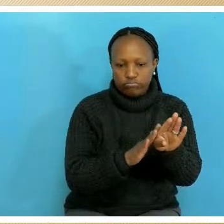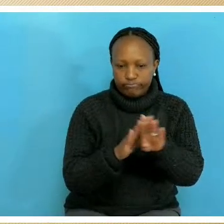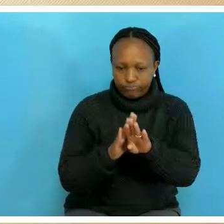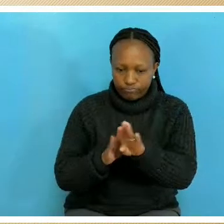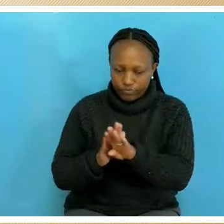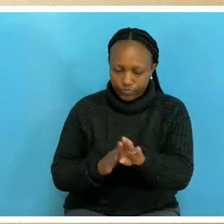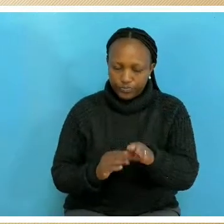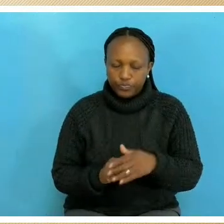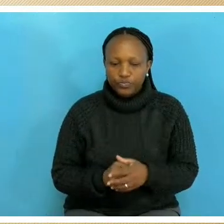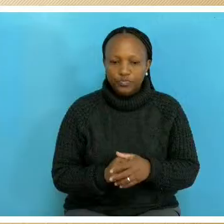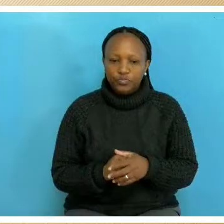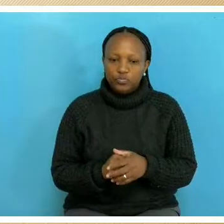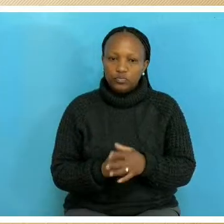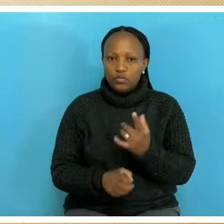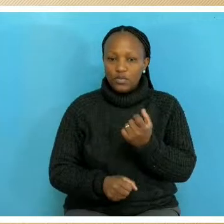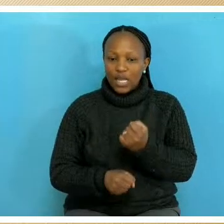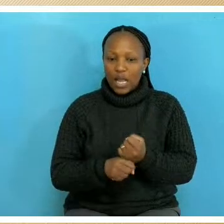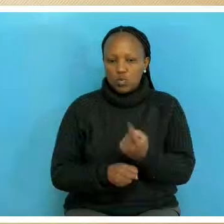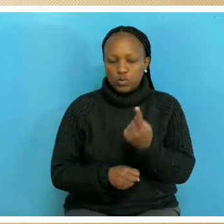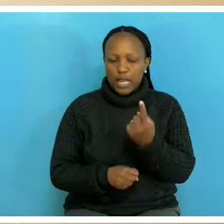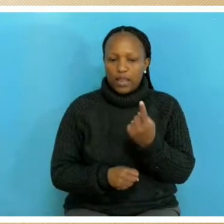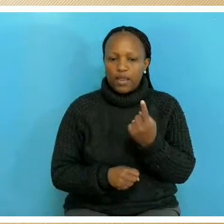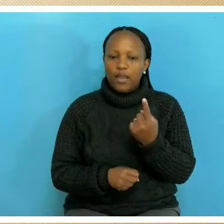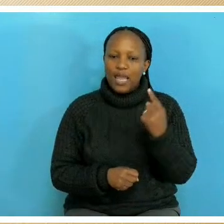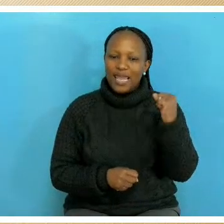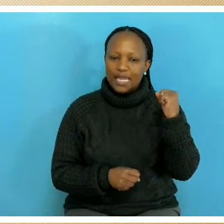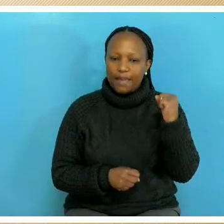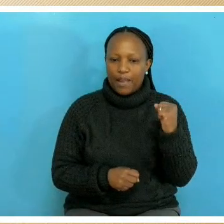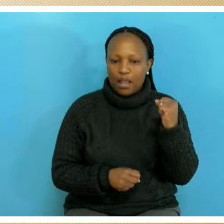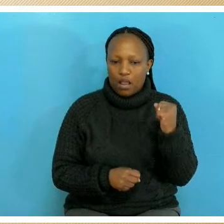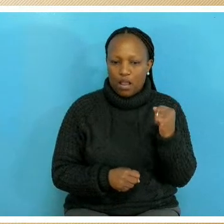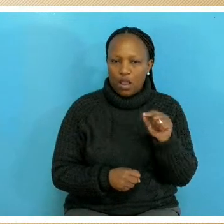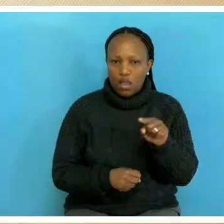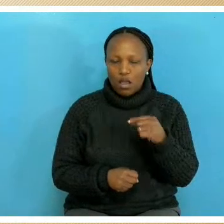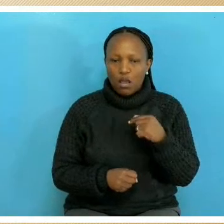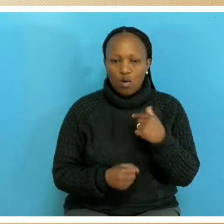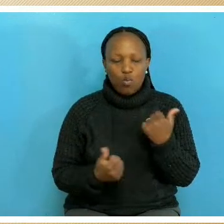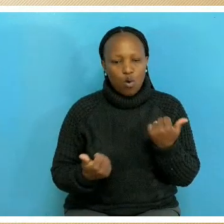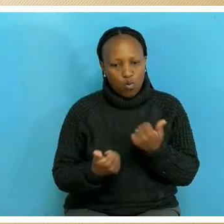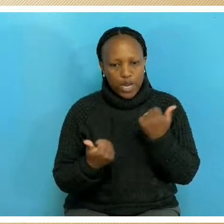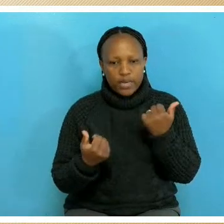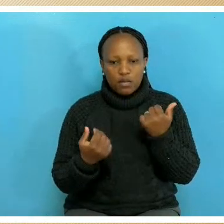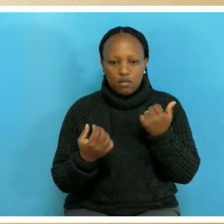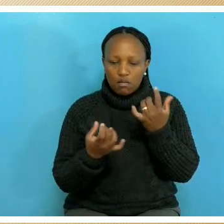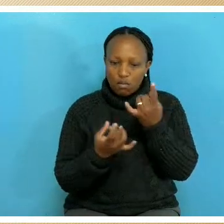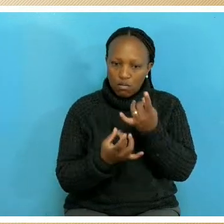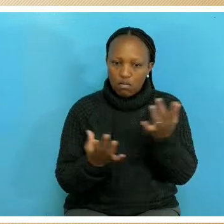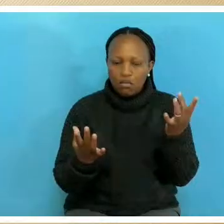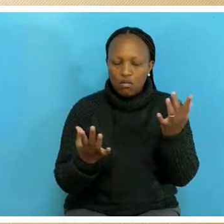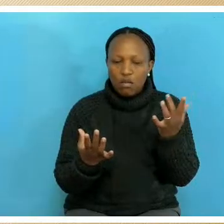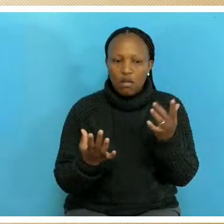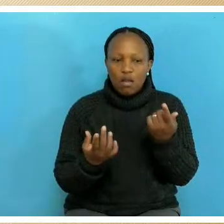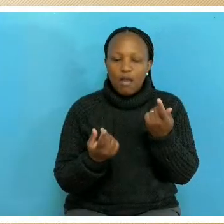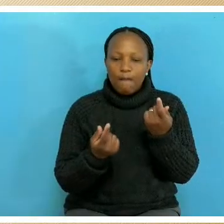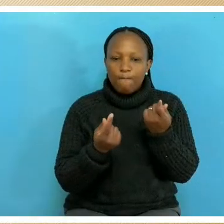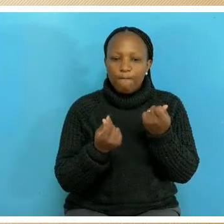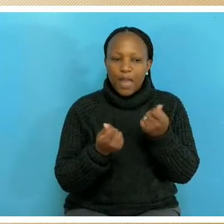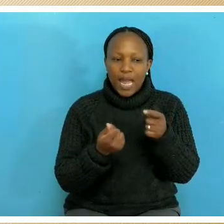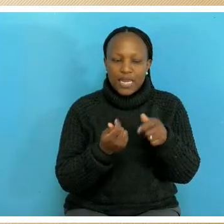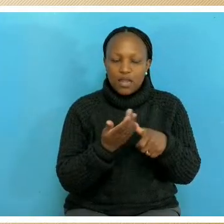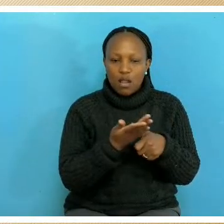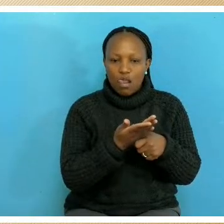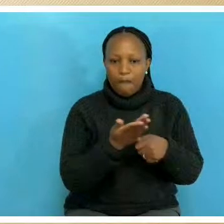What Gauteng Gamble, as they've highlighted before, we don't get a grant, but we raise our